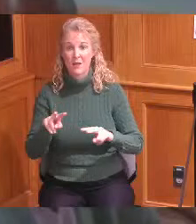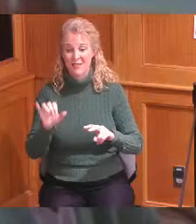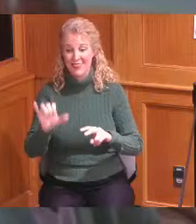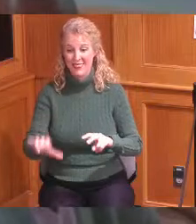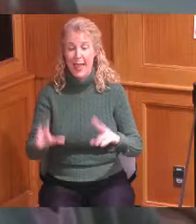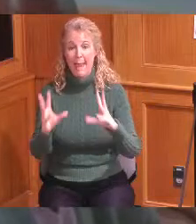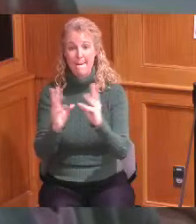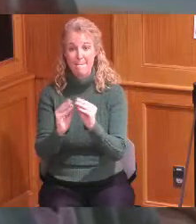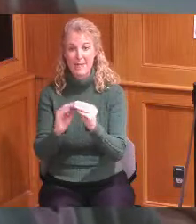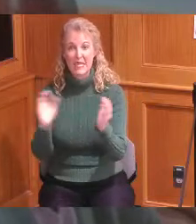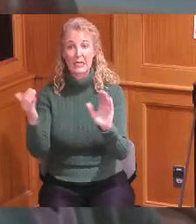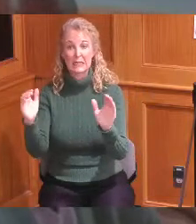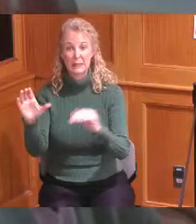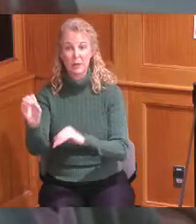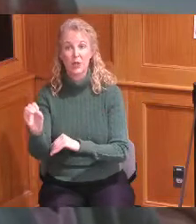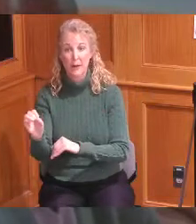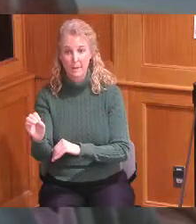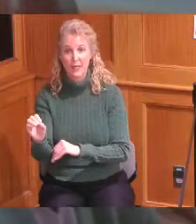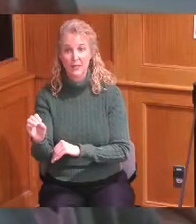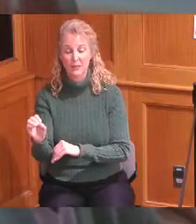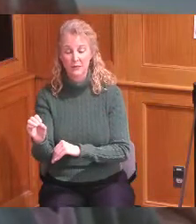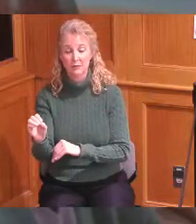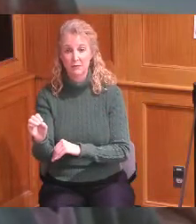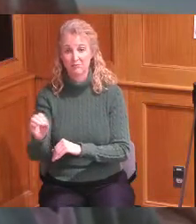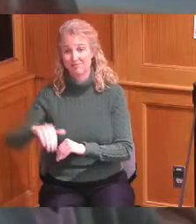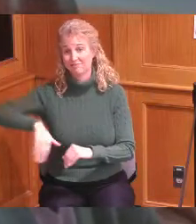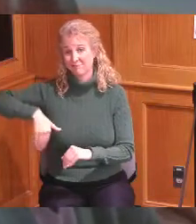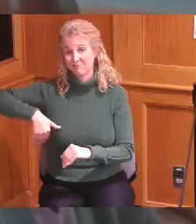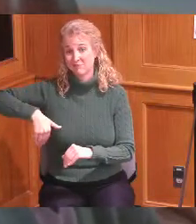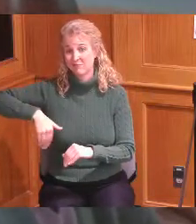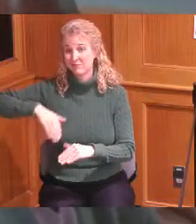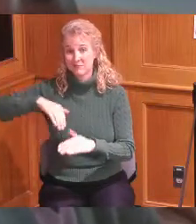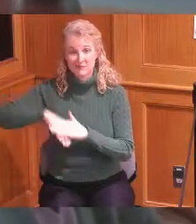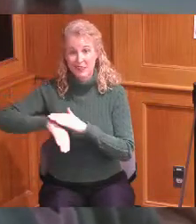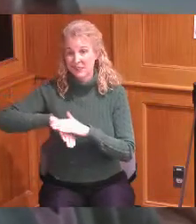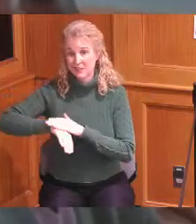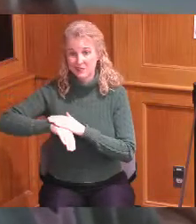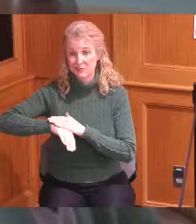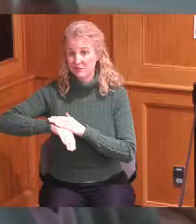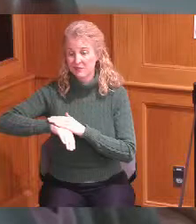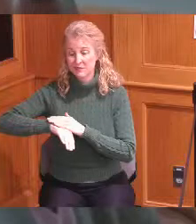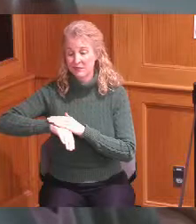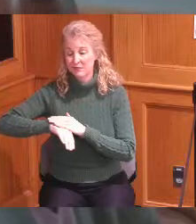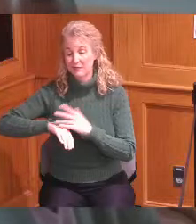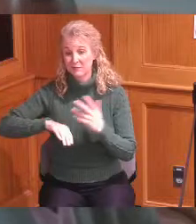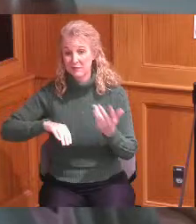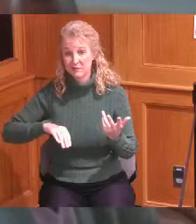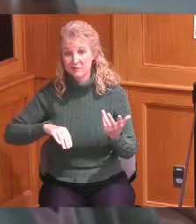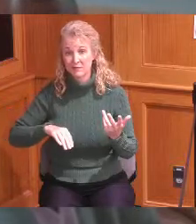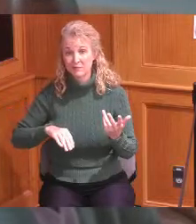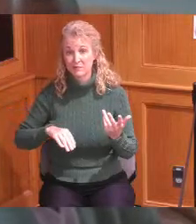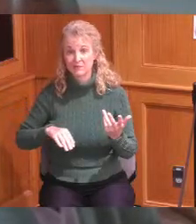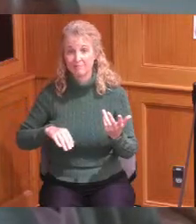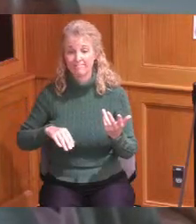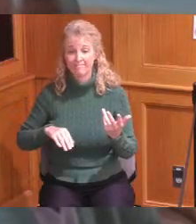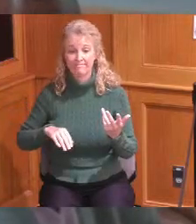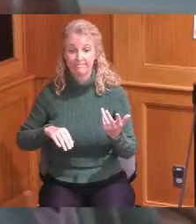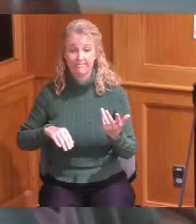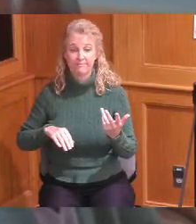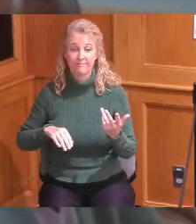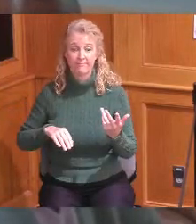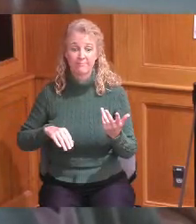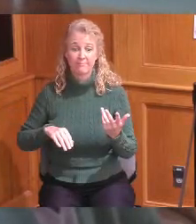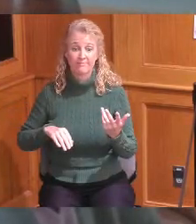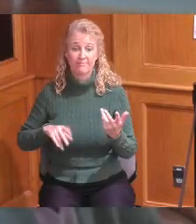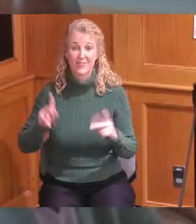similar companies out there that haven't been able to get that kickstart. And a lot of it depends on people